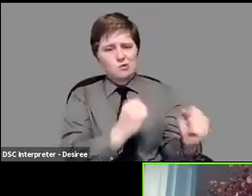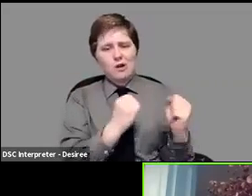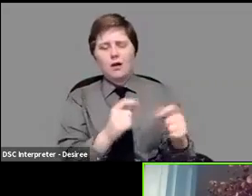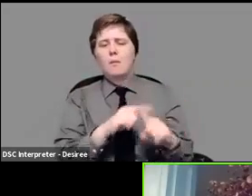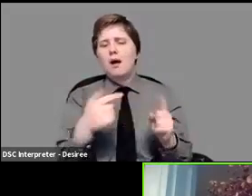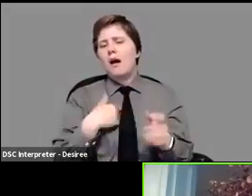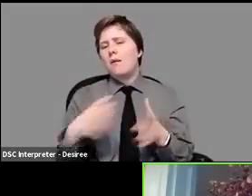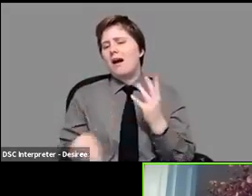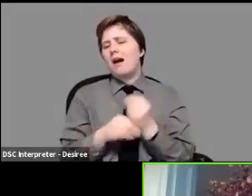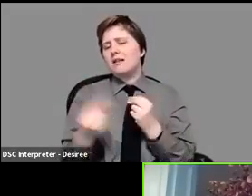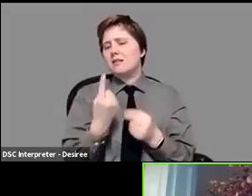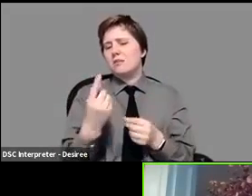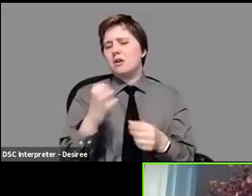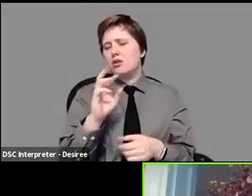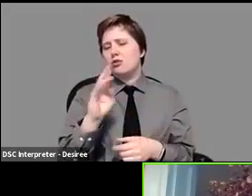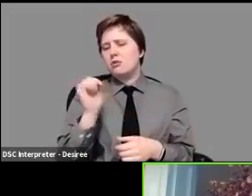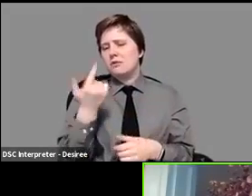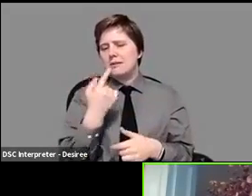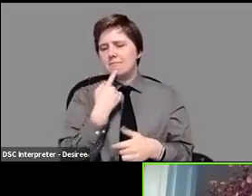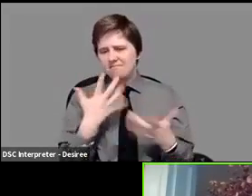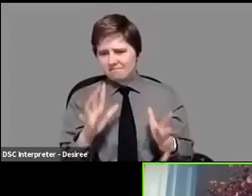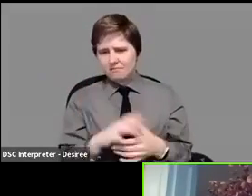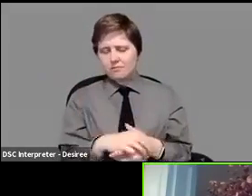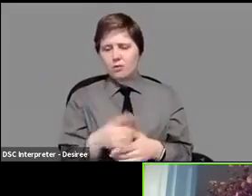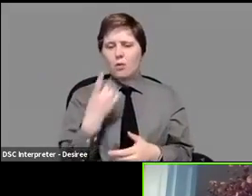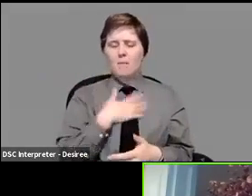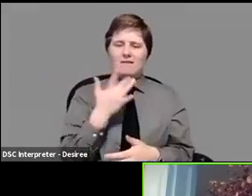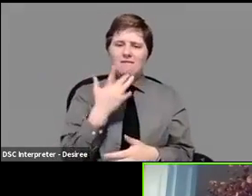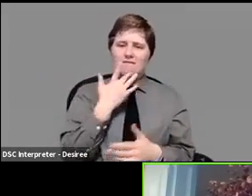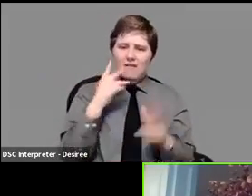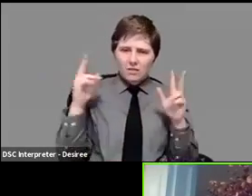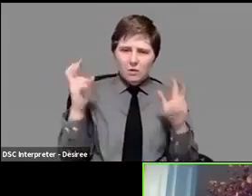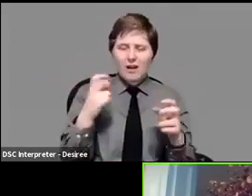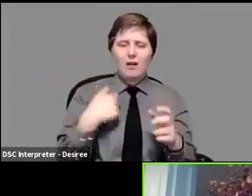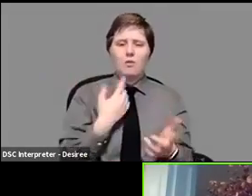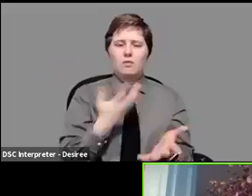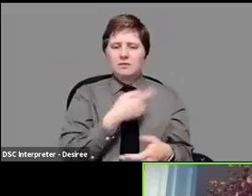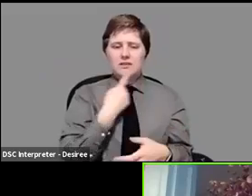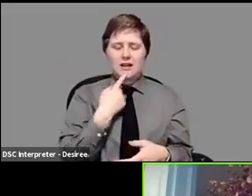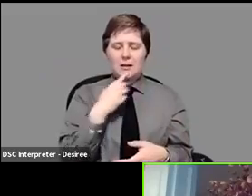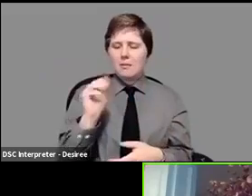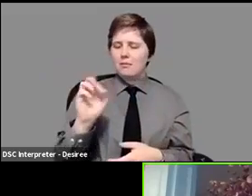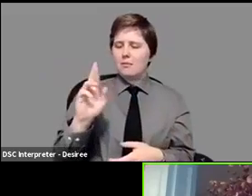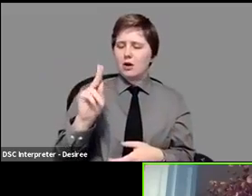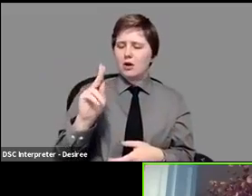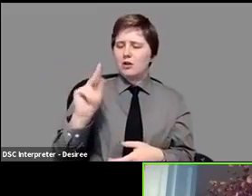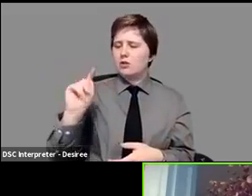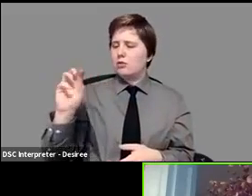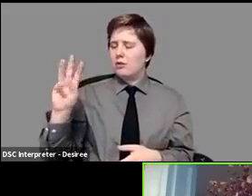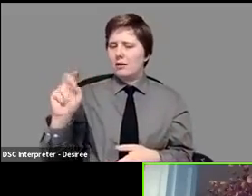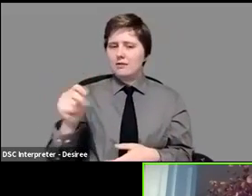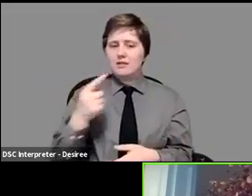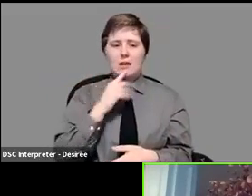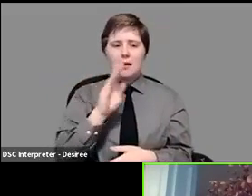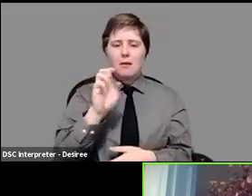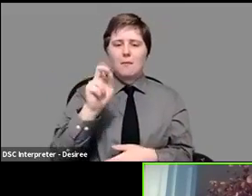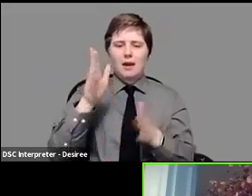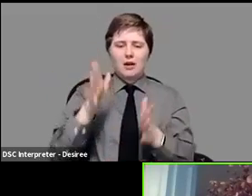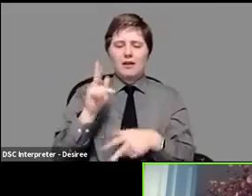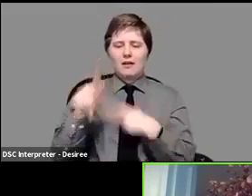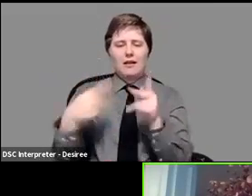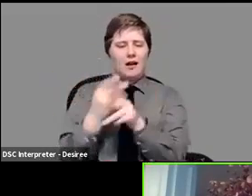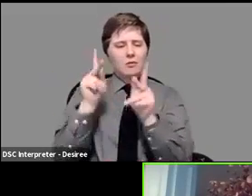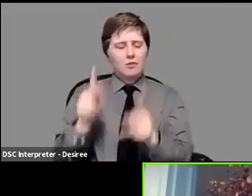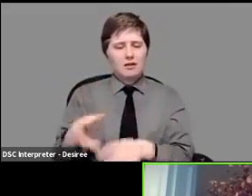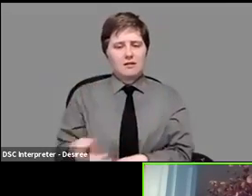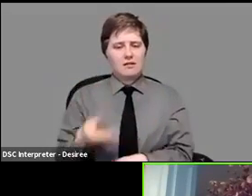piggyback on something that Craig has said, and it's one of my favorite quotes, and I think that's what Craig was saying. It's a Mark Twain quote, which is that the banker is the type of guy that